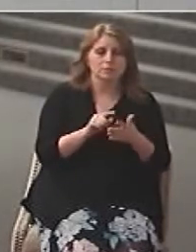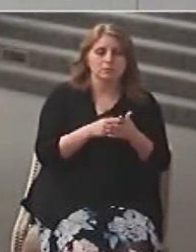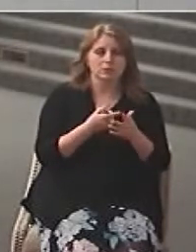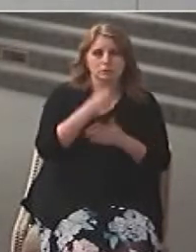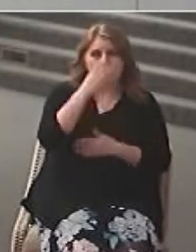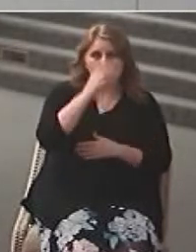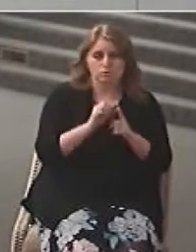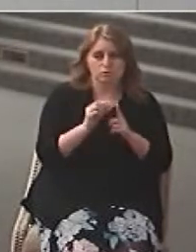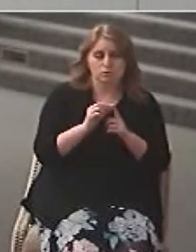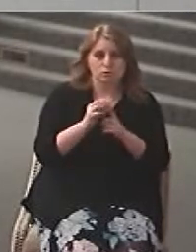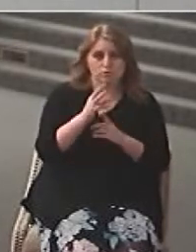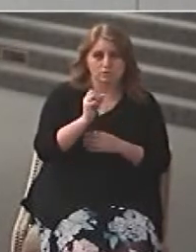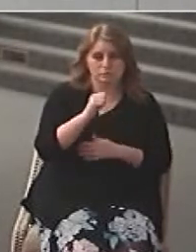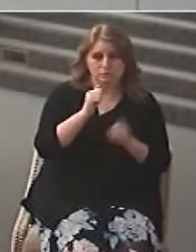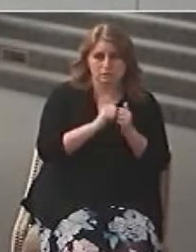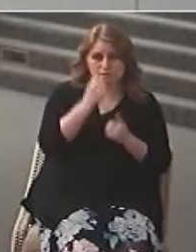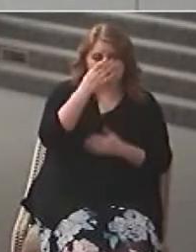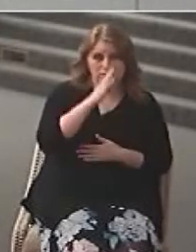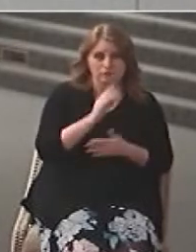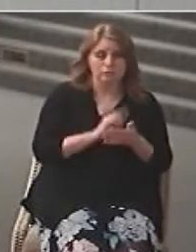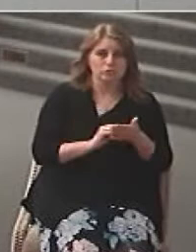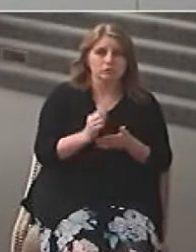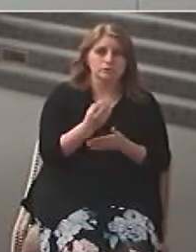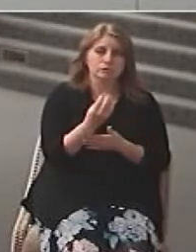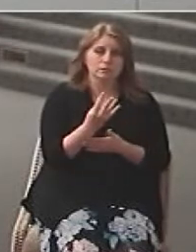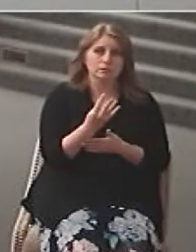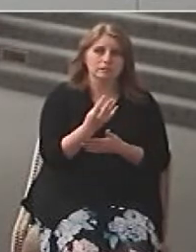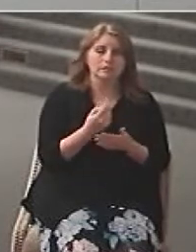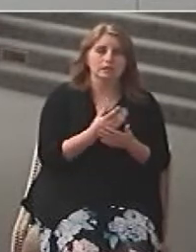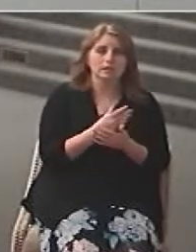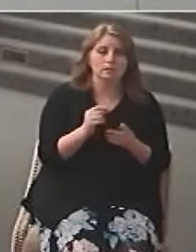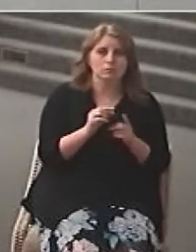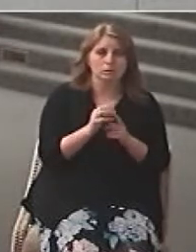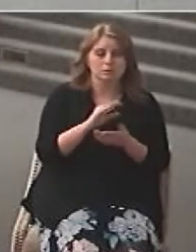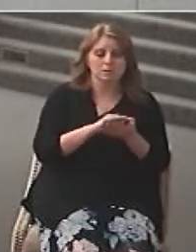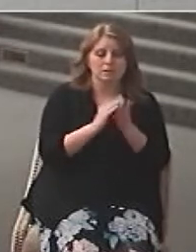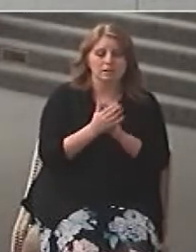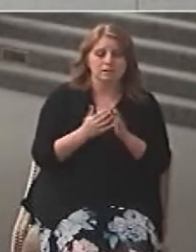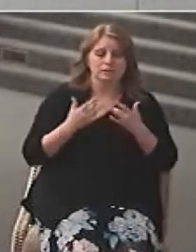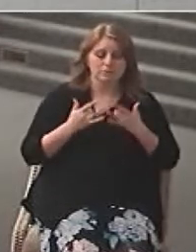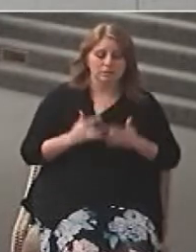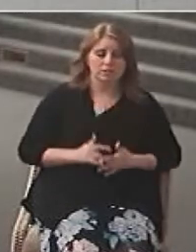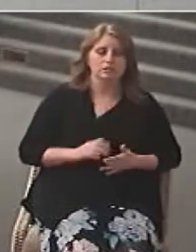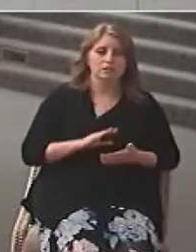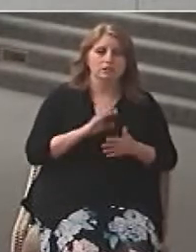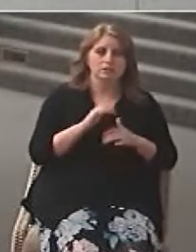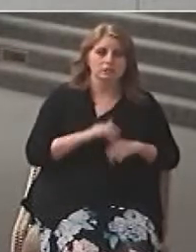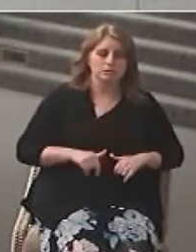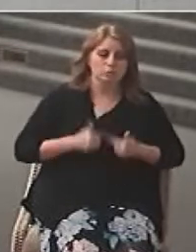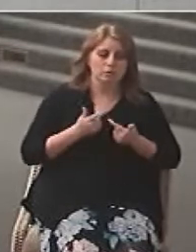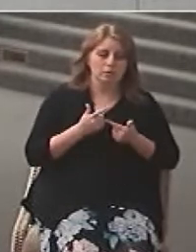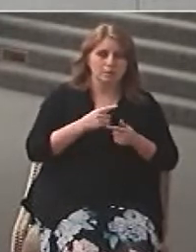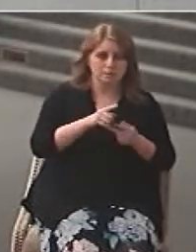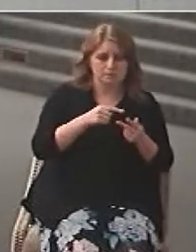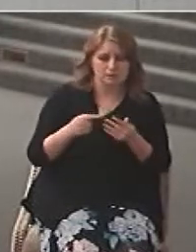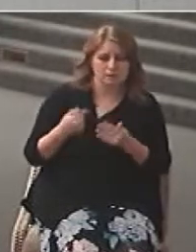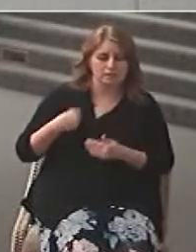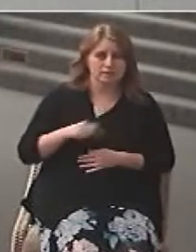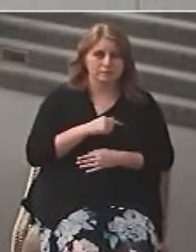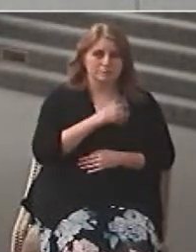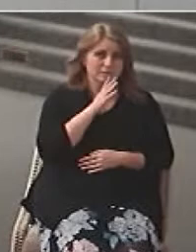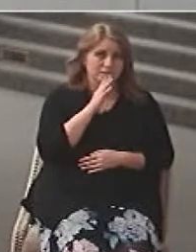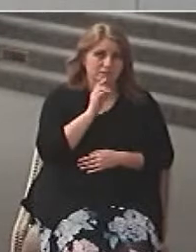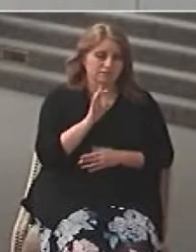and the Word was with God. And then you read in verse number 14, and the Word became flesh and dwelt among us, speaking of Jesus